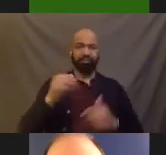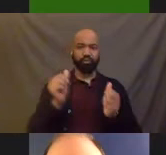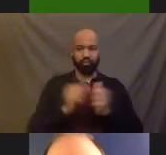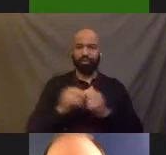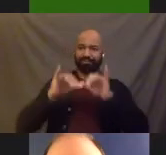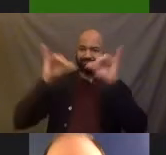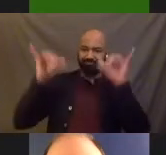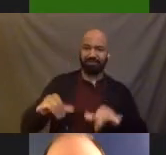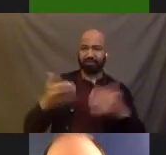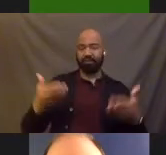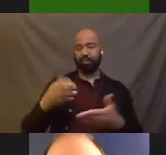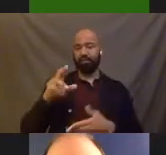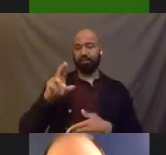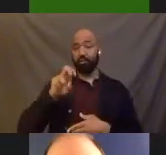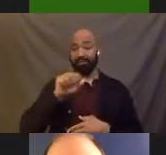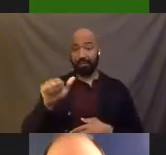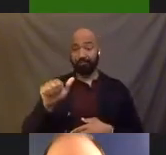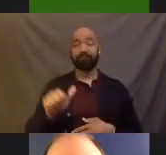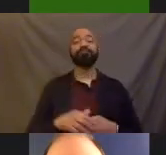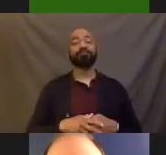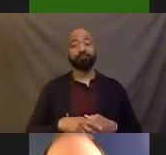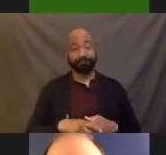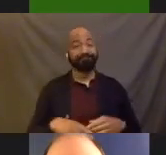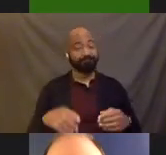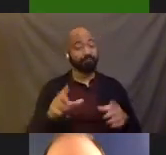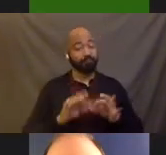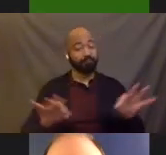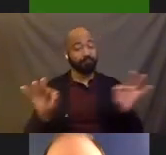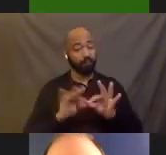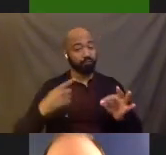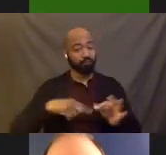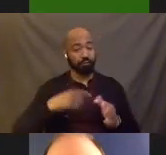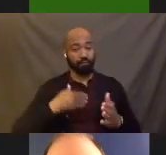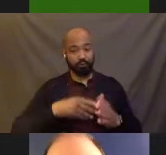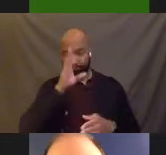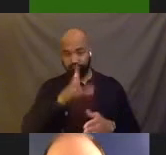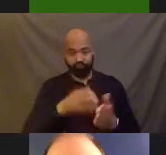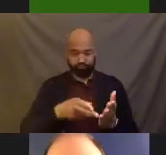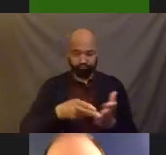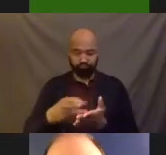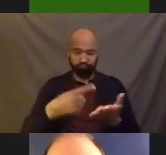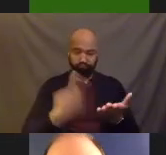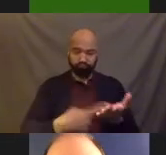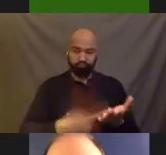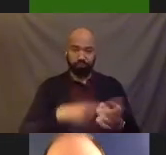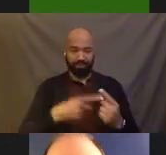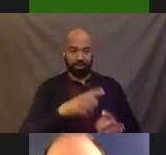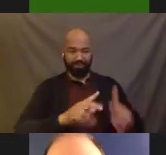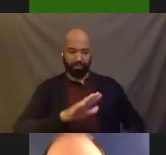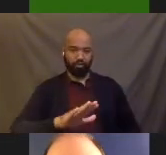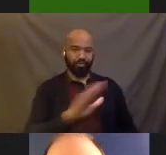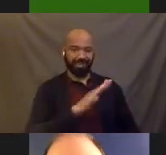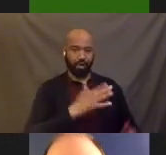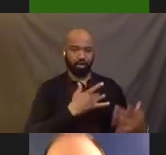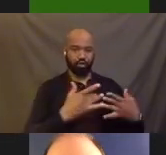will invite that space so that we can have a candid conversation about what their concerns are or what your